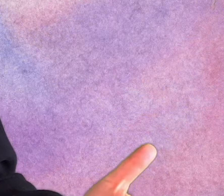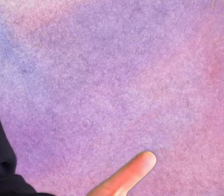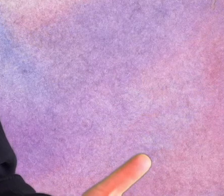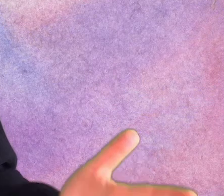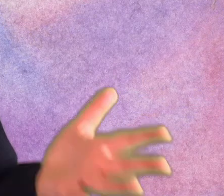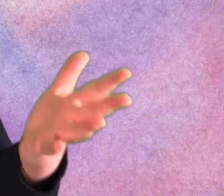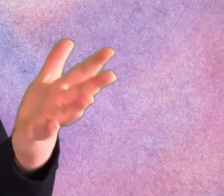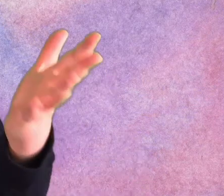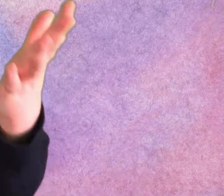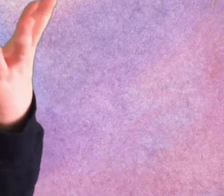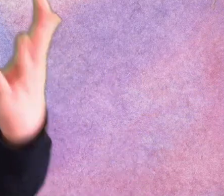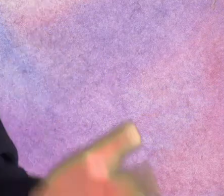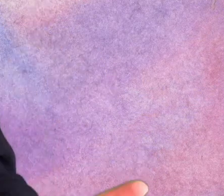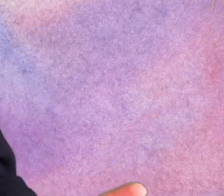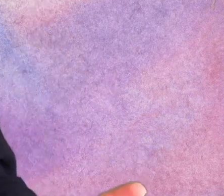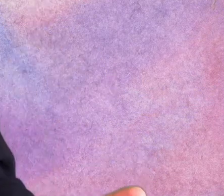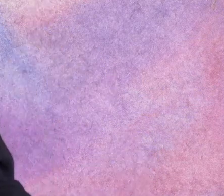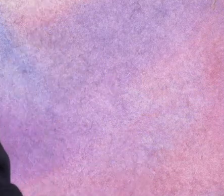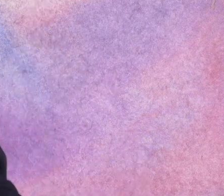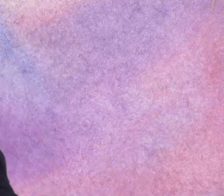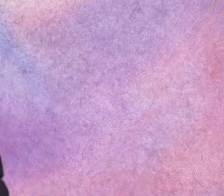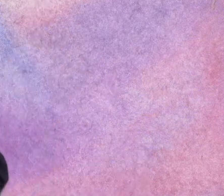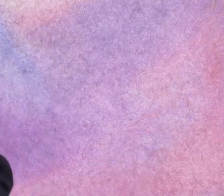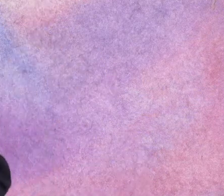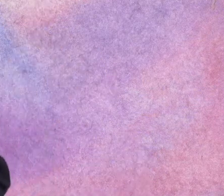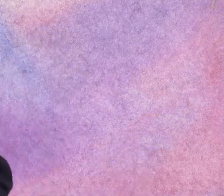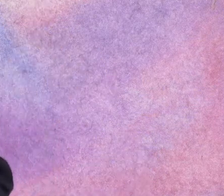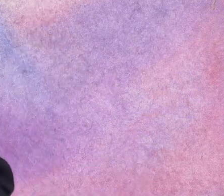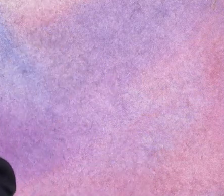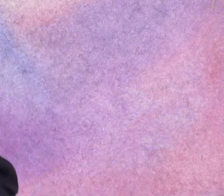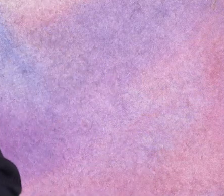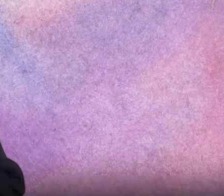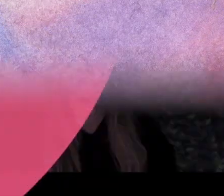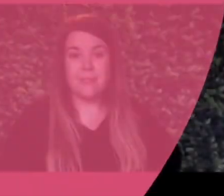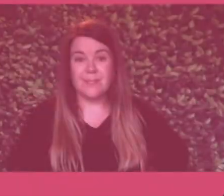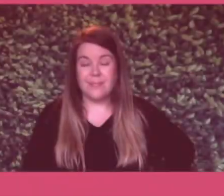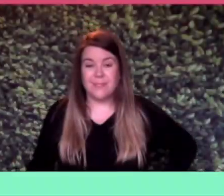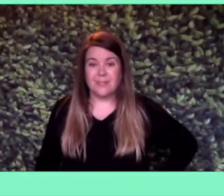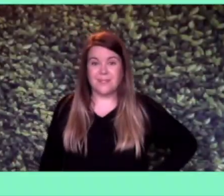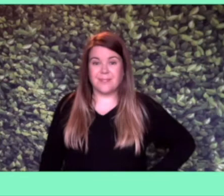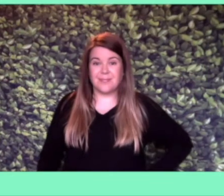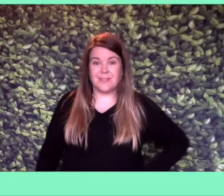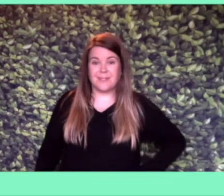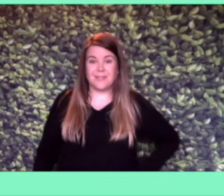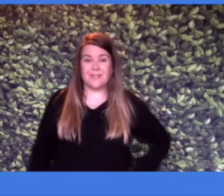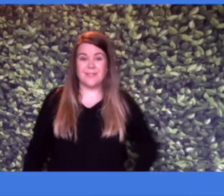you today, and I hope that you have a fantastic week, and I will see you next Sunday.